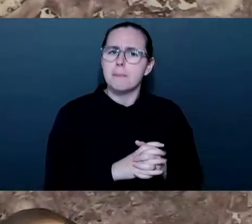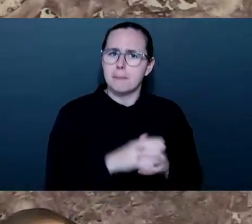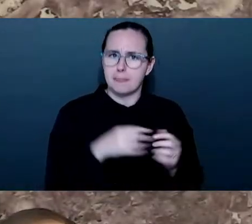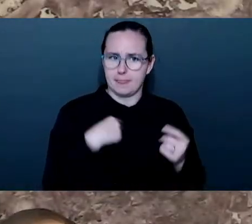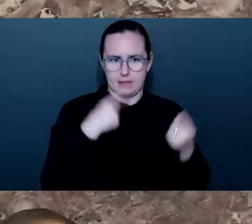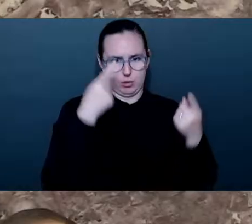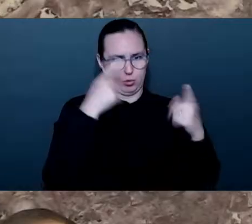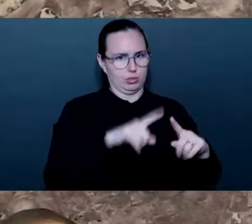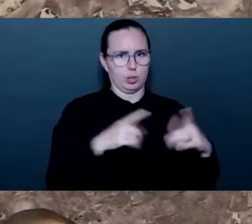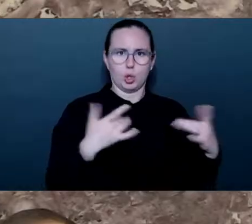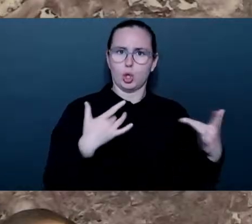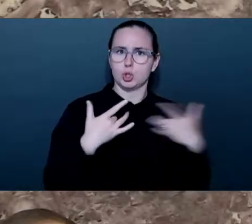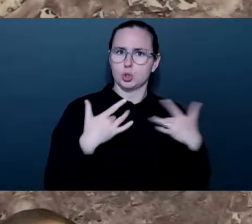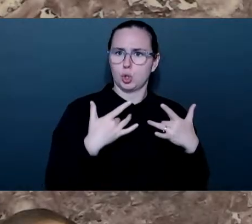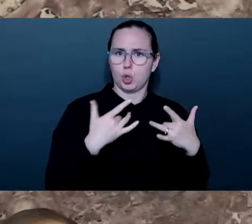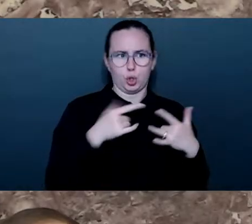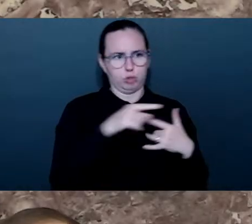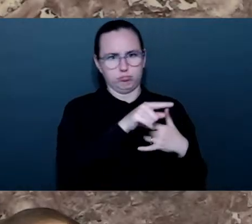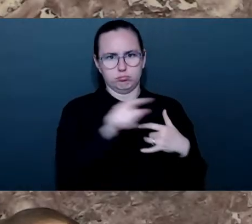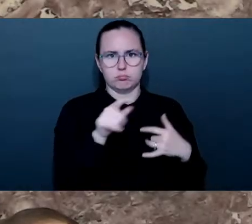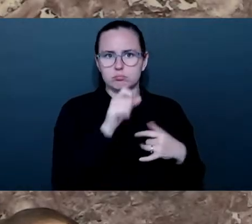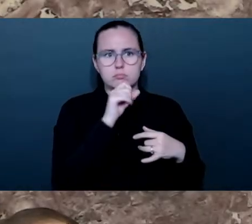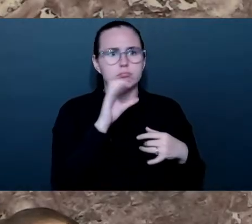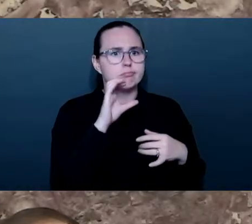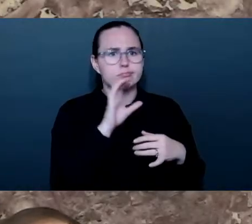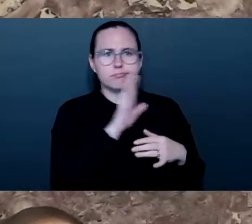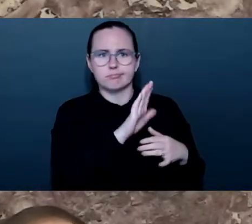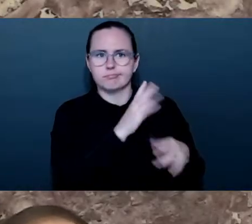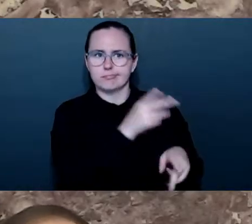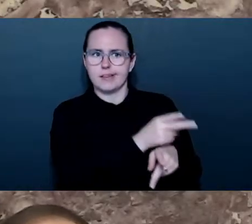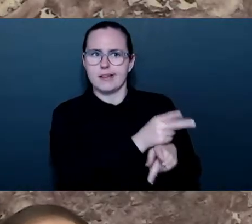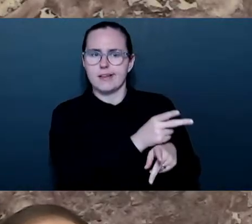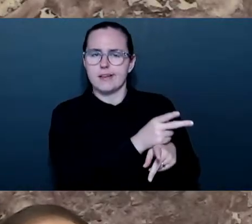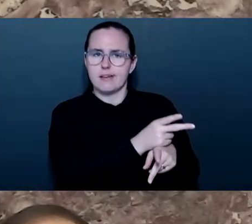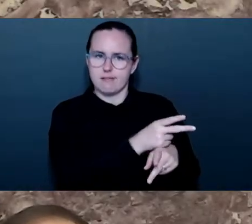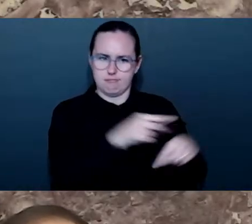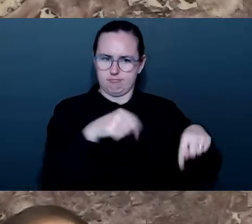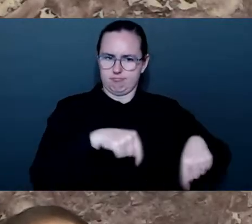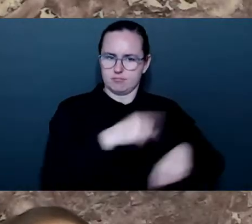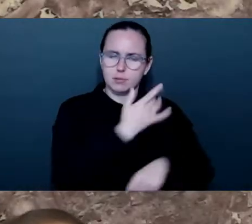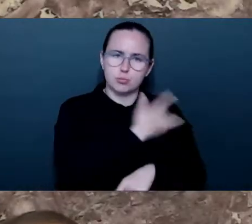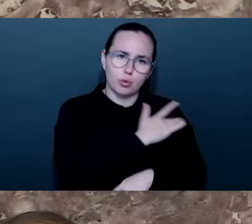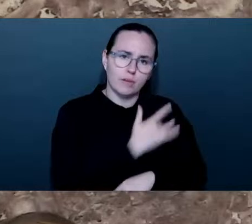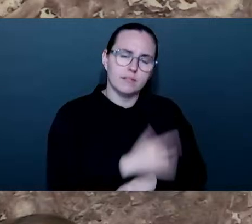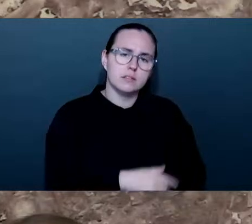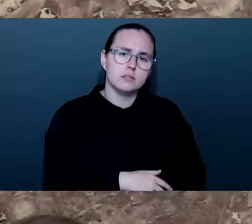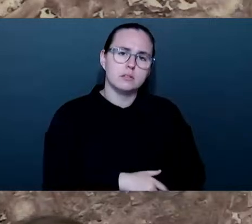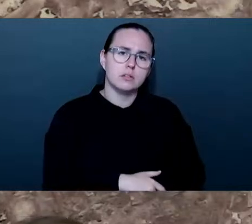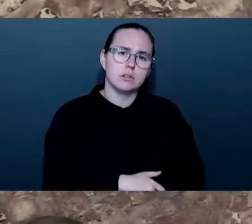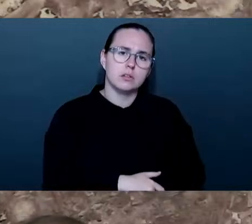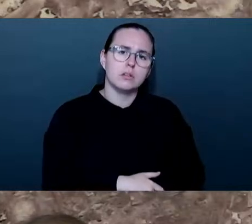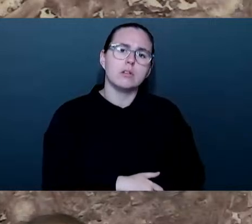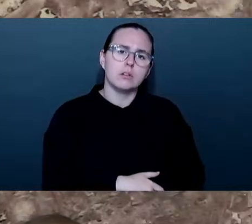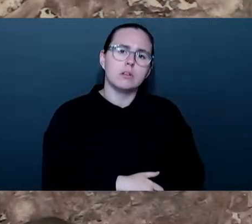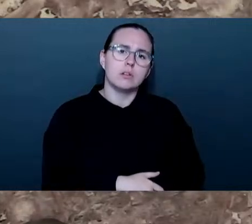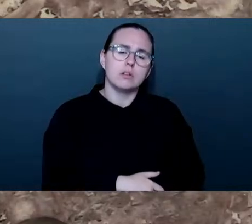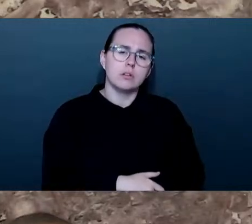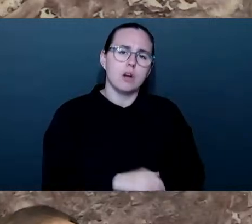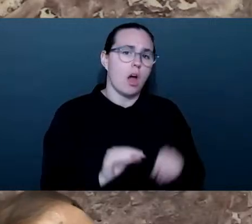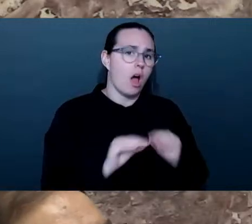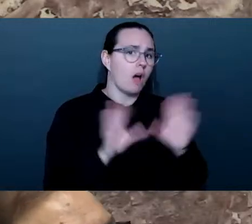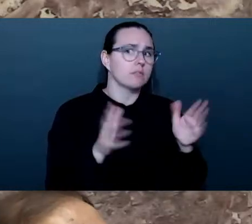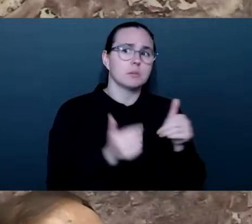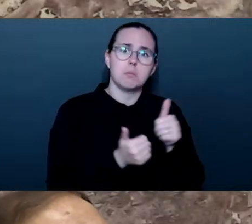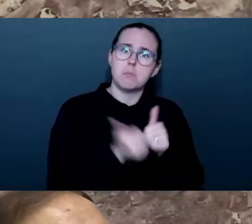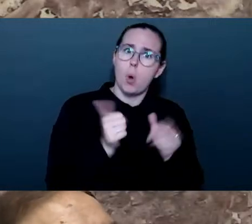our province. And of course, Mr. Speaker, nothing could be more important than ensuring that seniors and elders have the care that